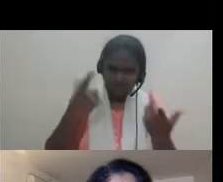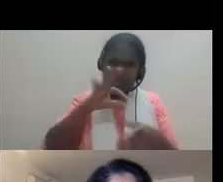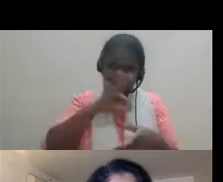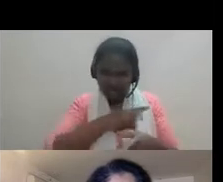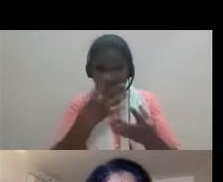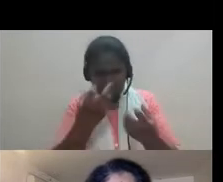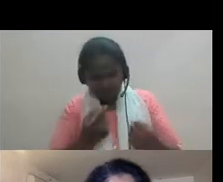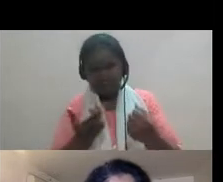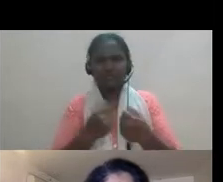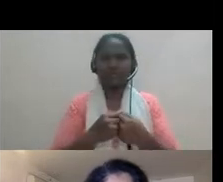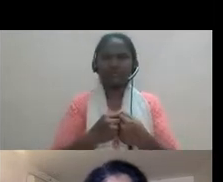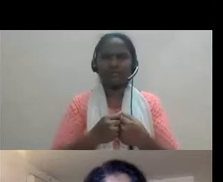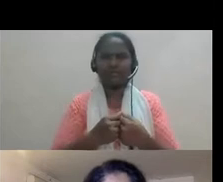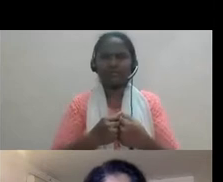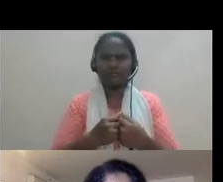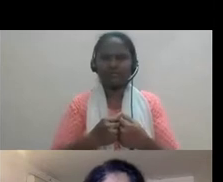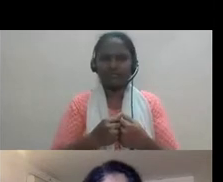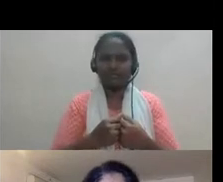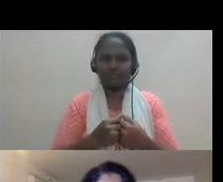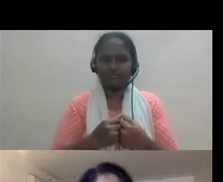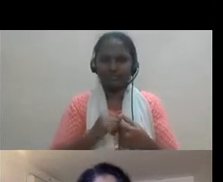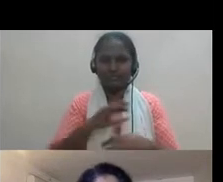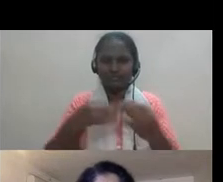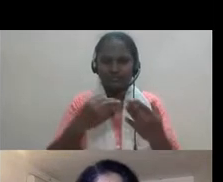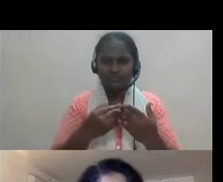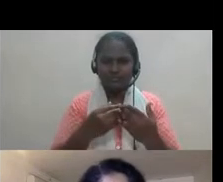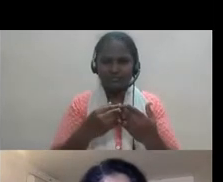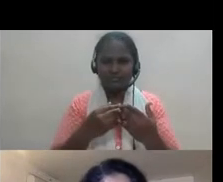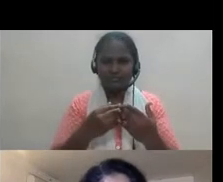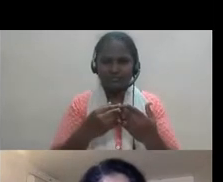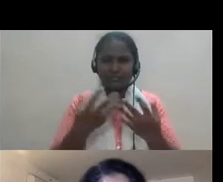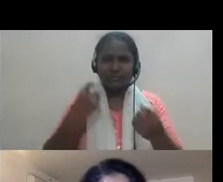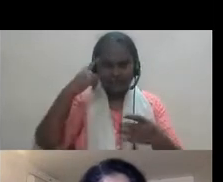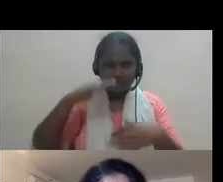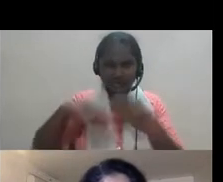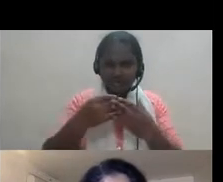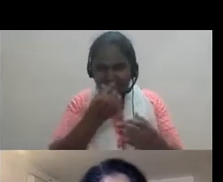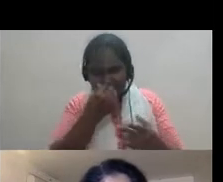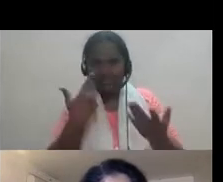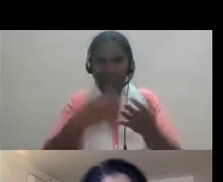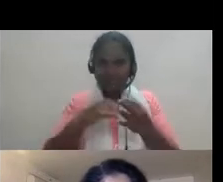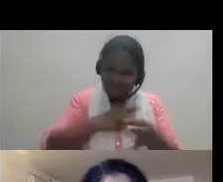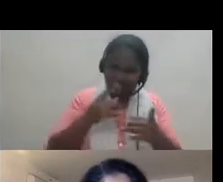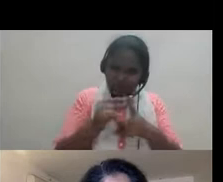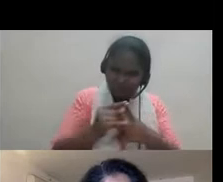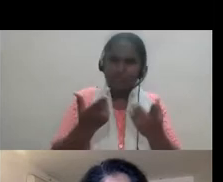to. And a massage, so you could do a massage as well if you would like to.